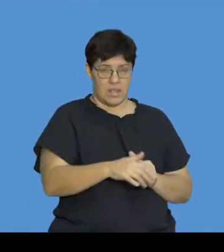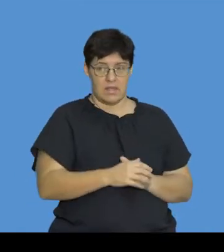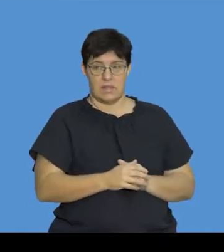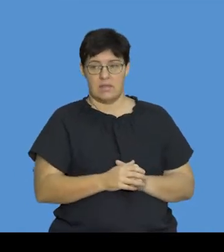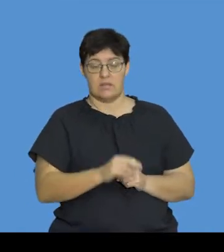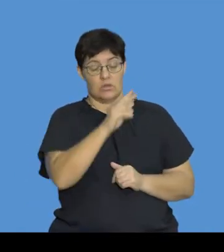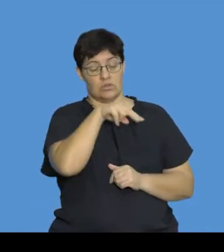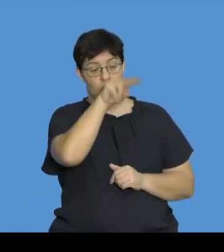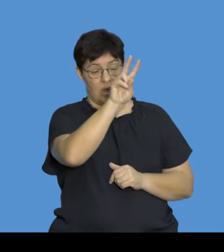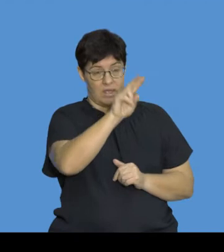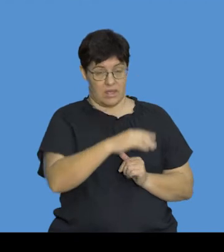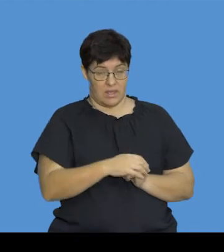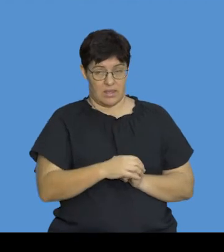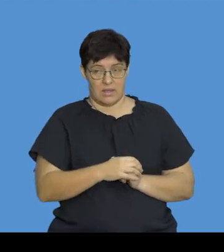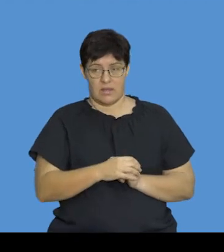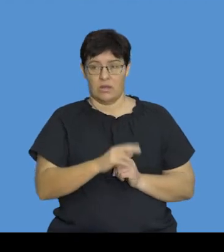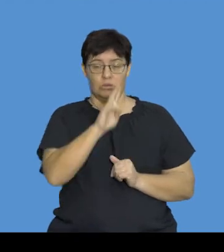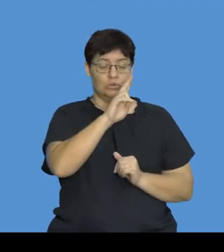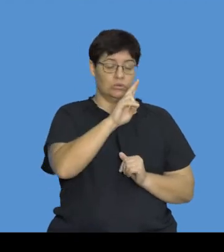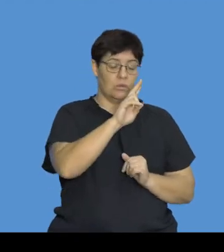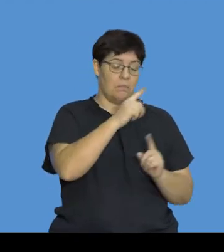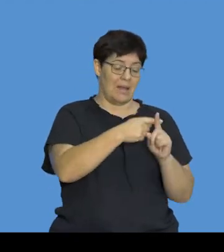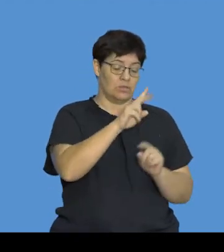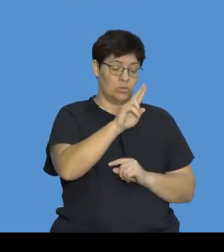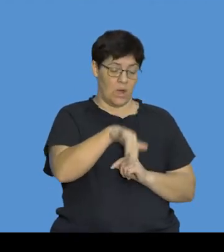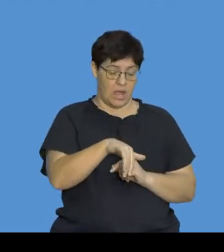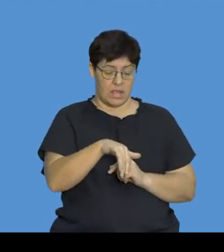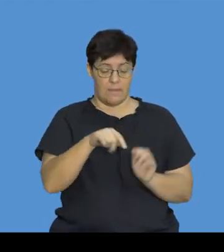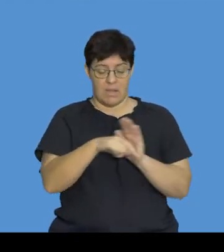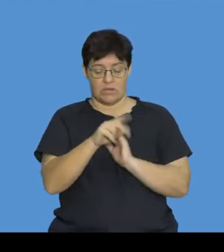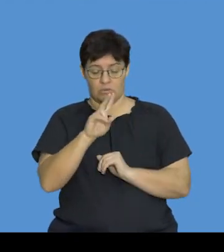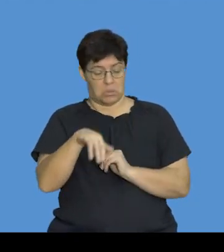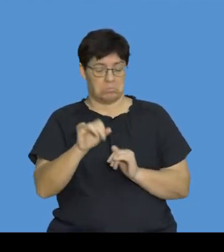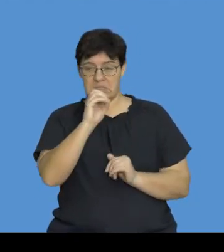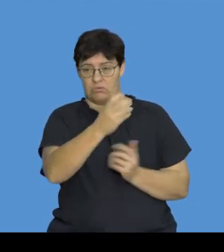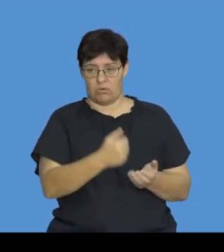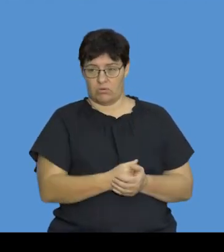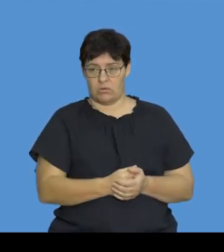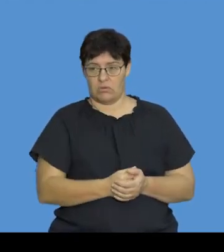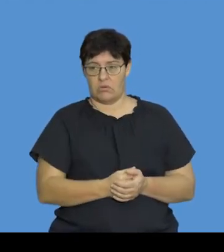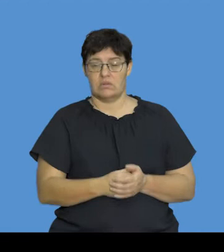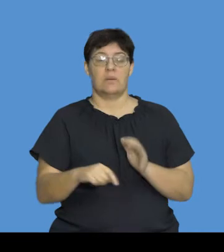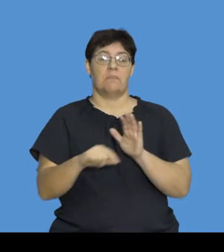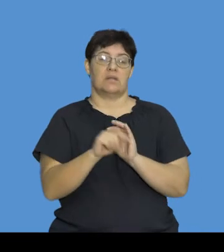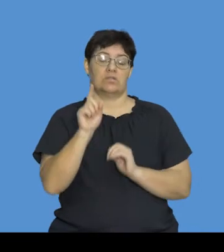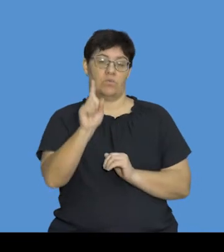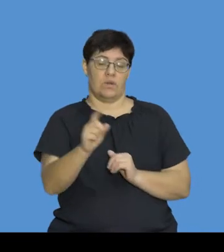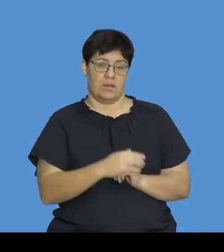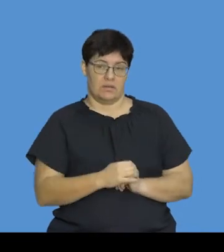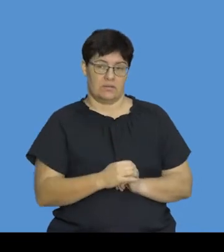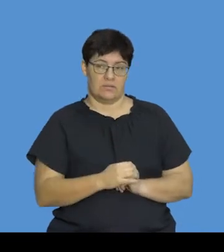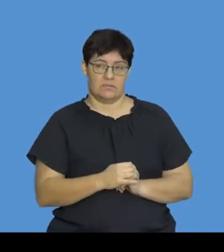4y squared. The 2y minus 2y is going to be 0, so this will all be